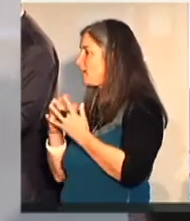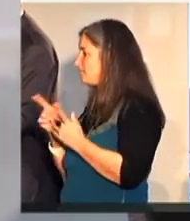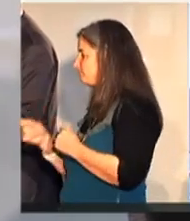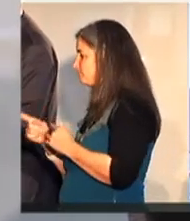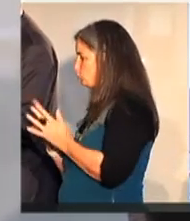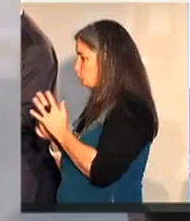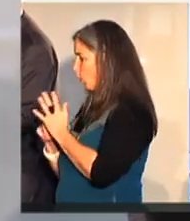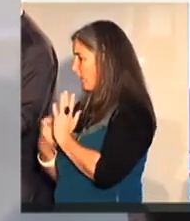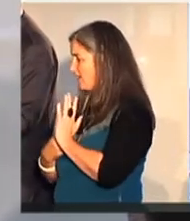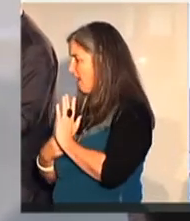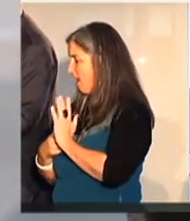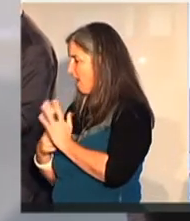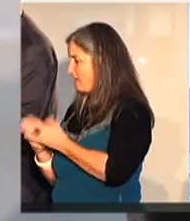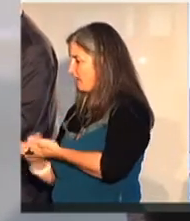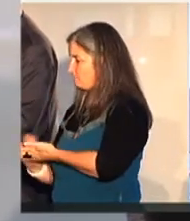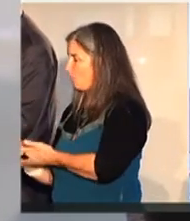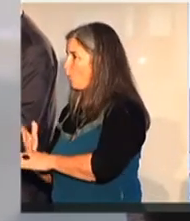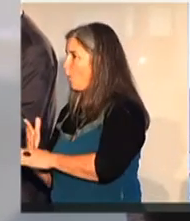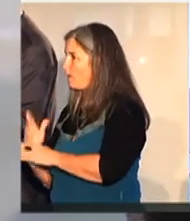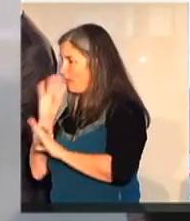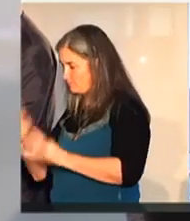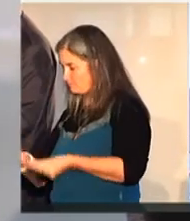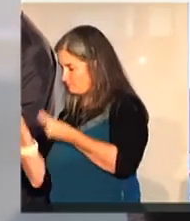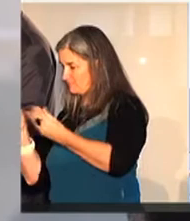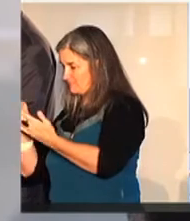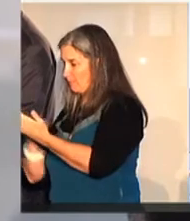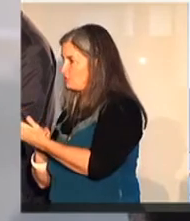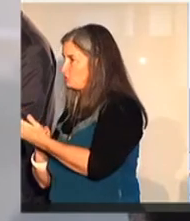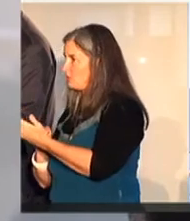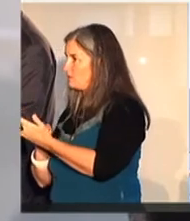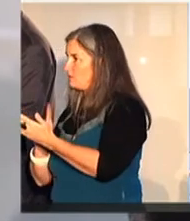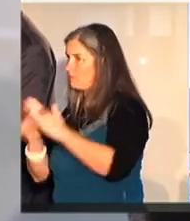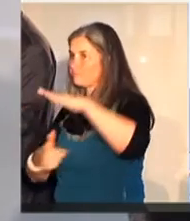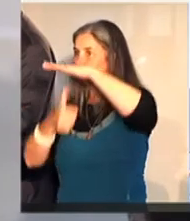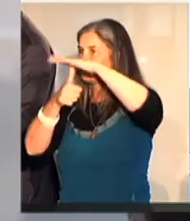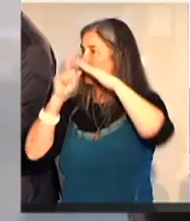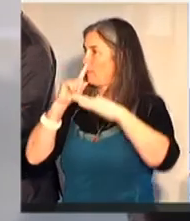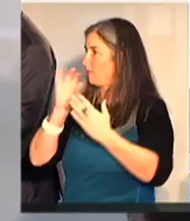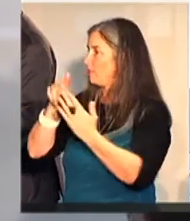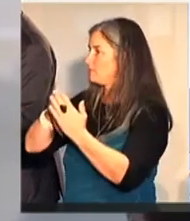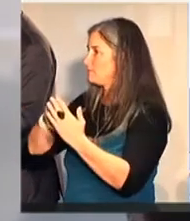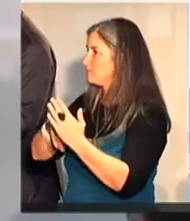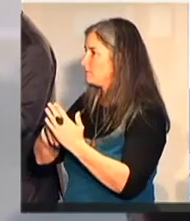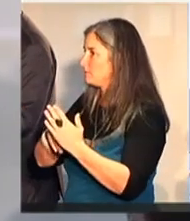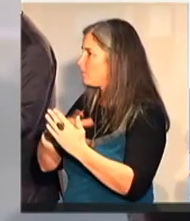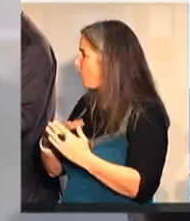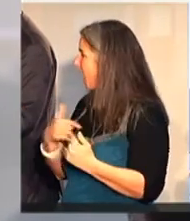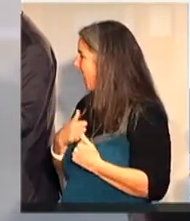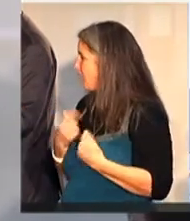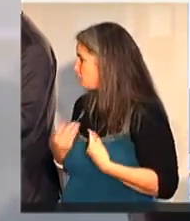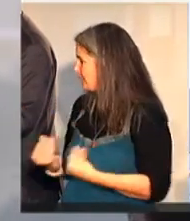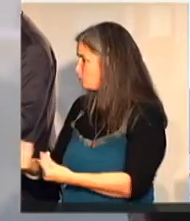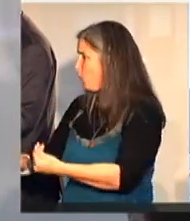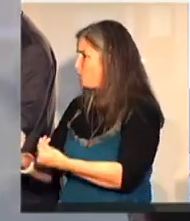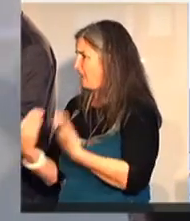because we have very little resources available to us, and our capacity to respond sometimes